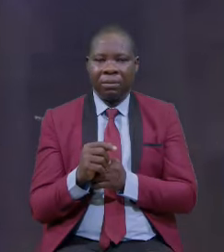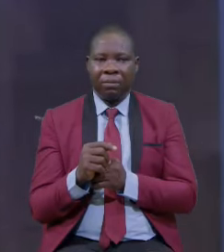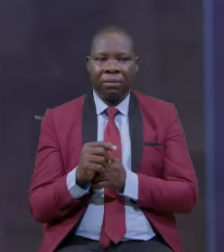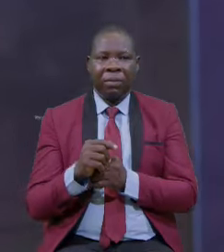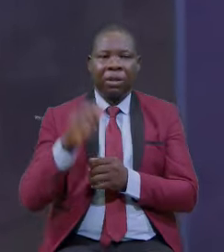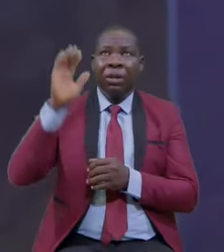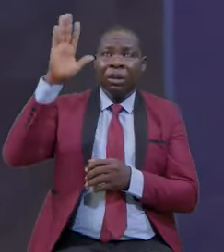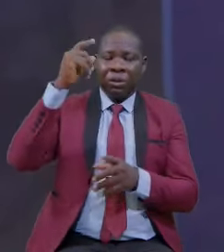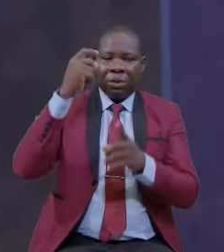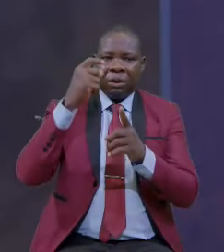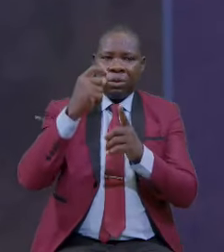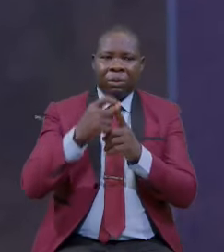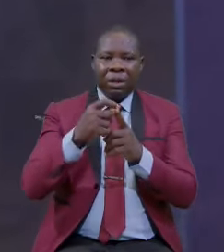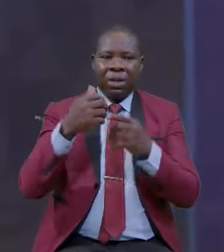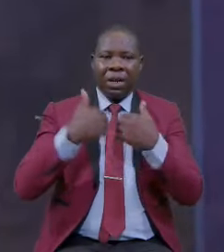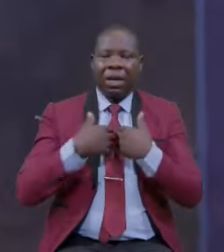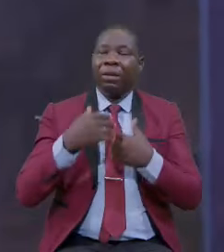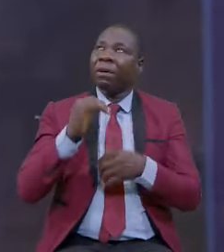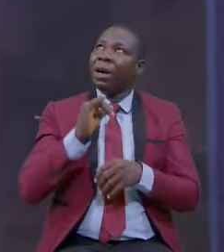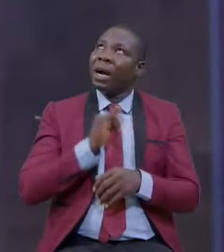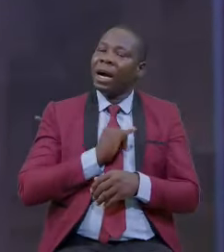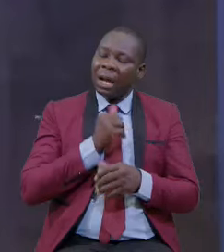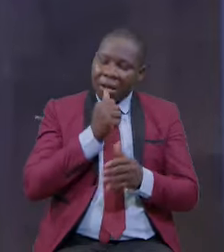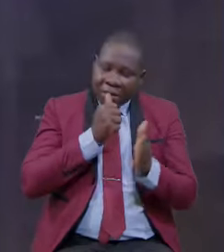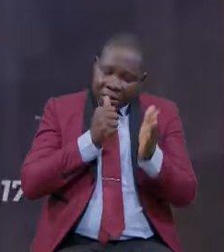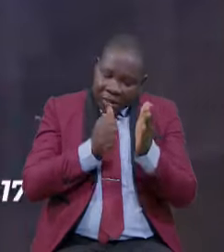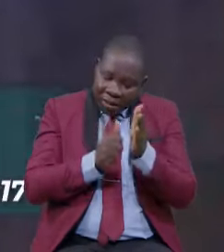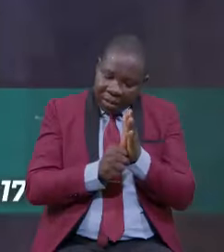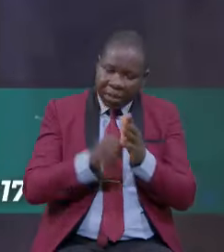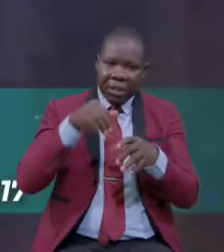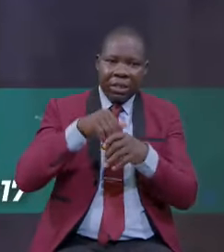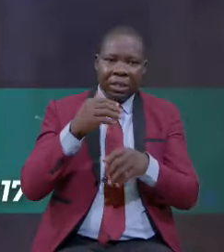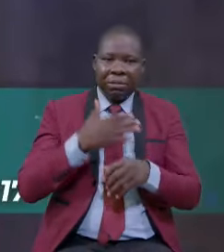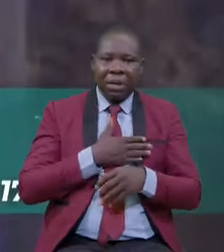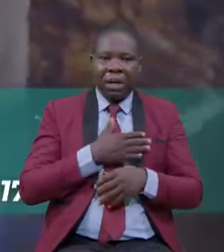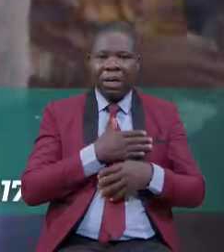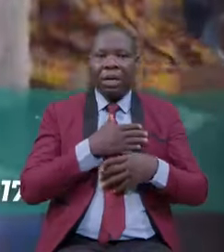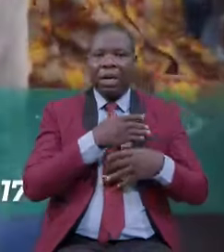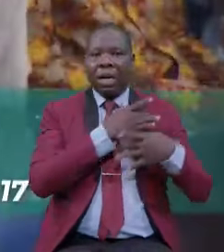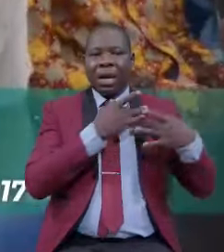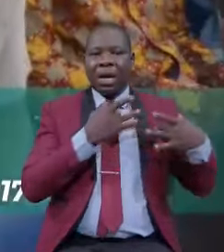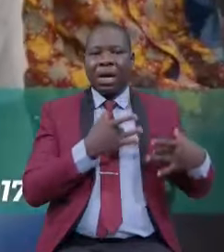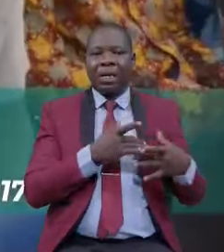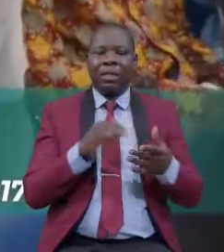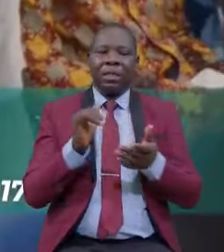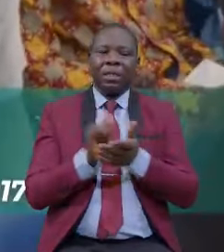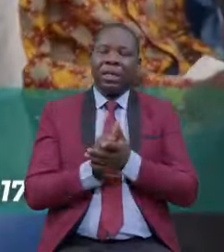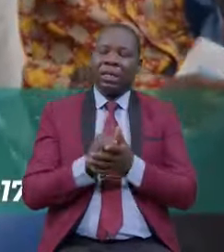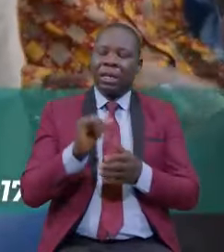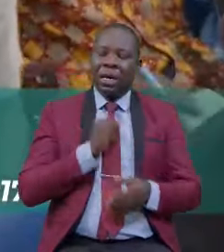hid in my heart, that I may not sin against